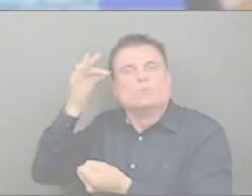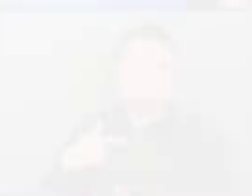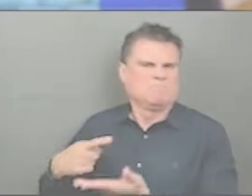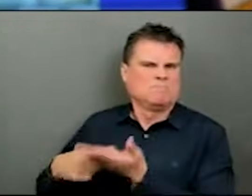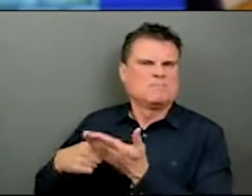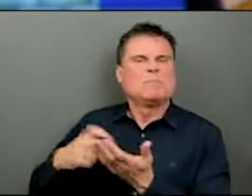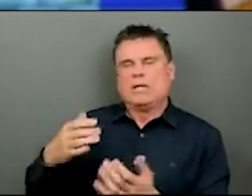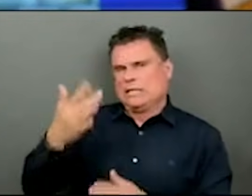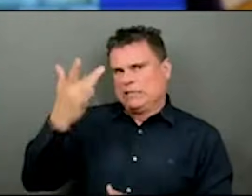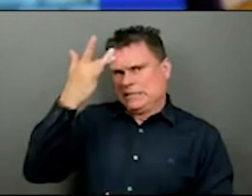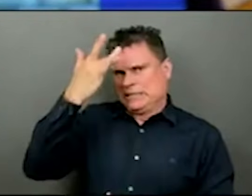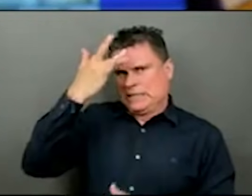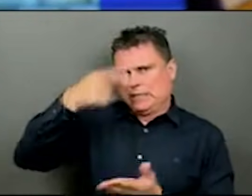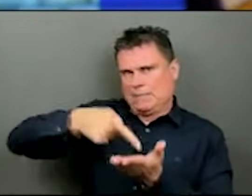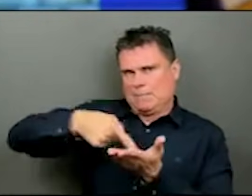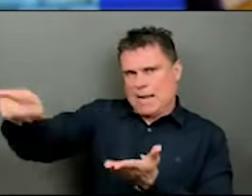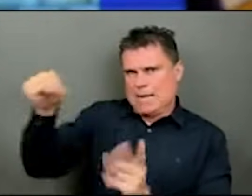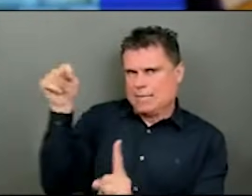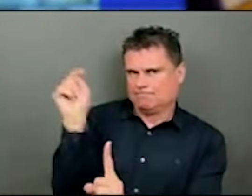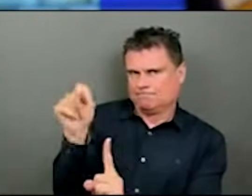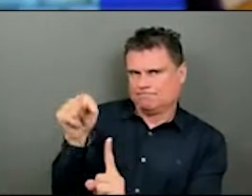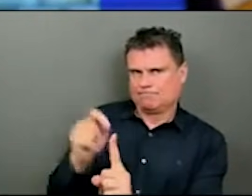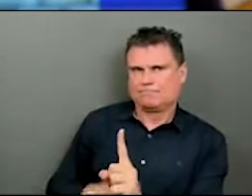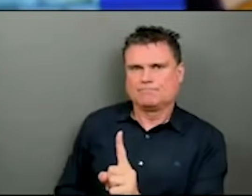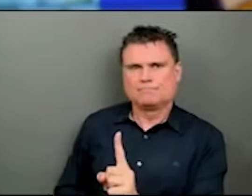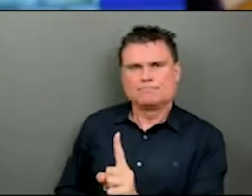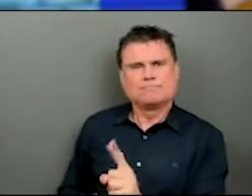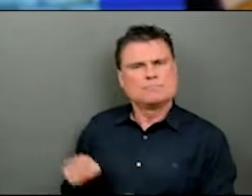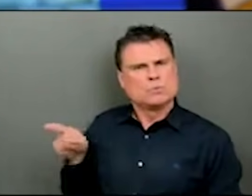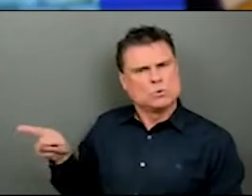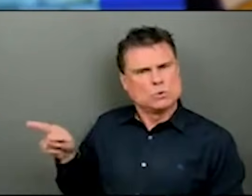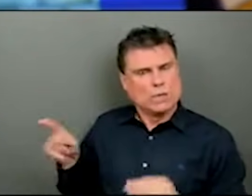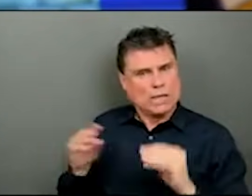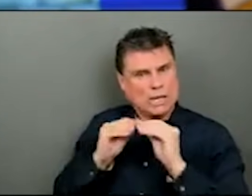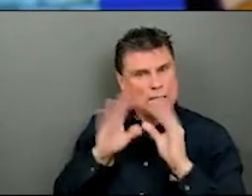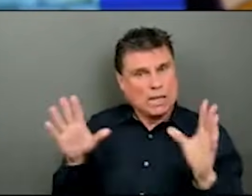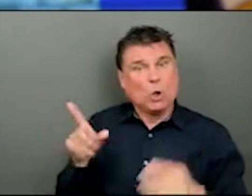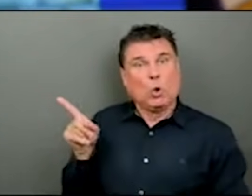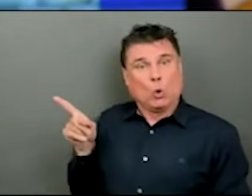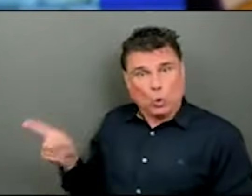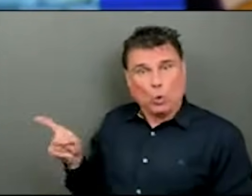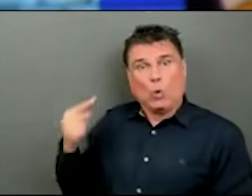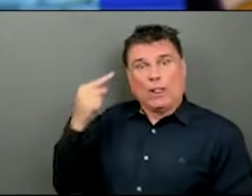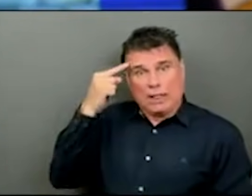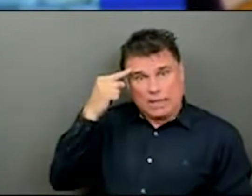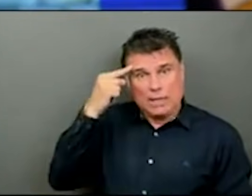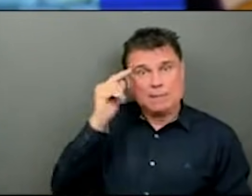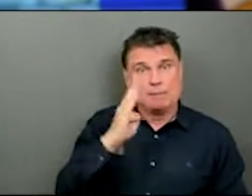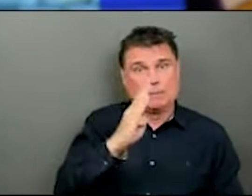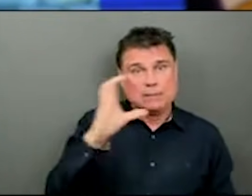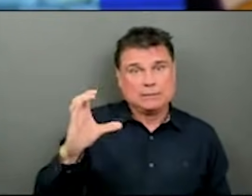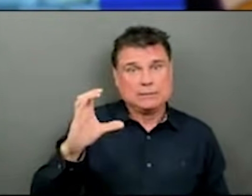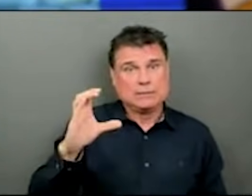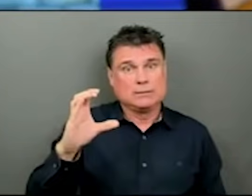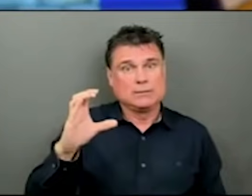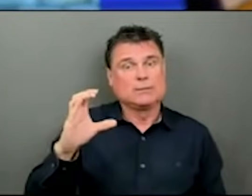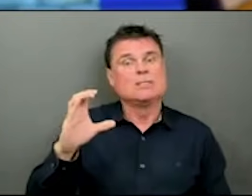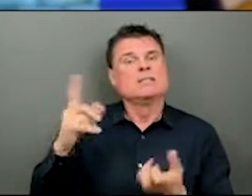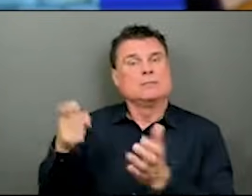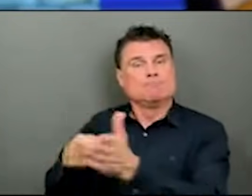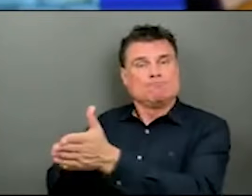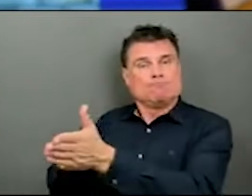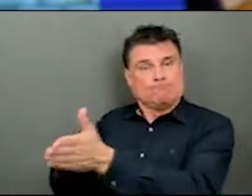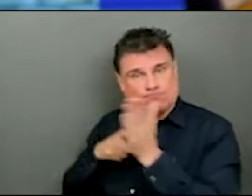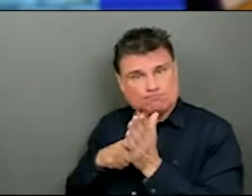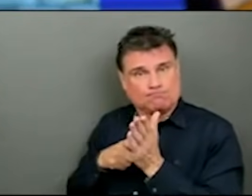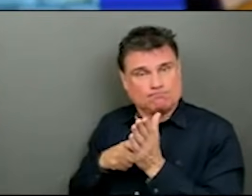people. I'm wondering, Premier, if you can just clarify, do you think British Columbia needs a mandated sick pay